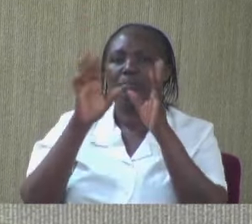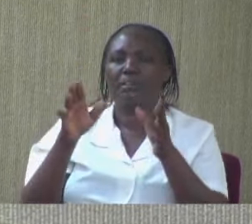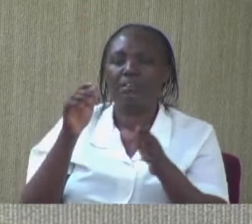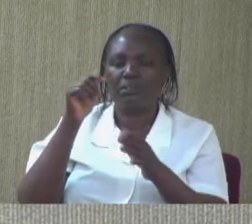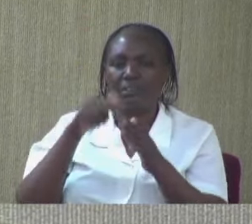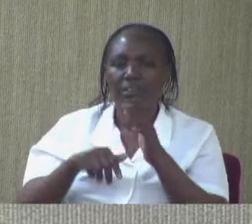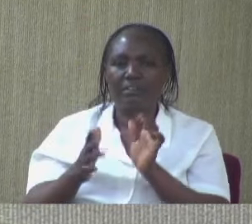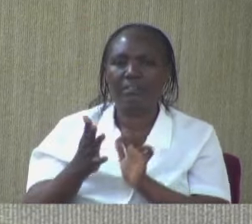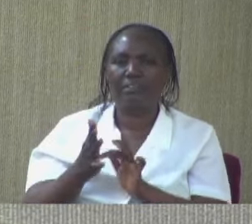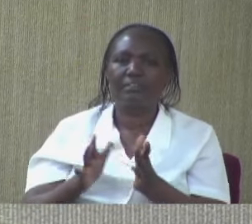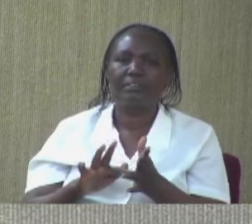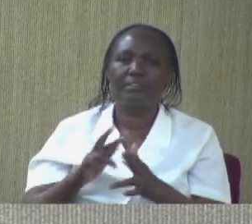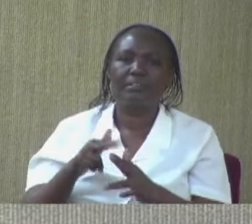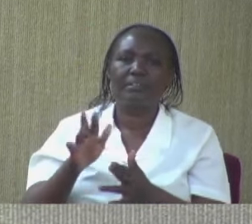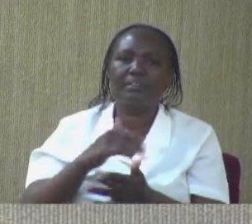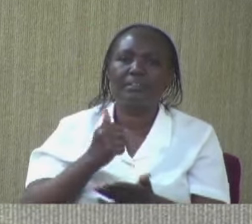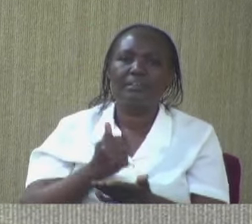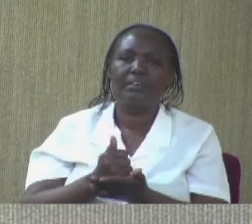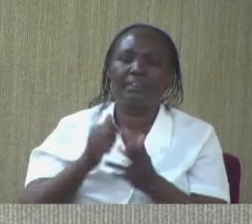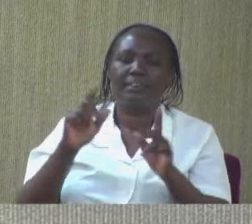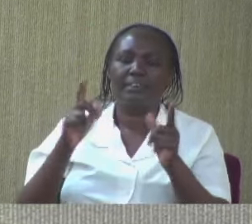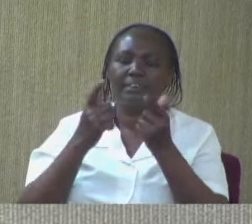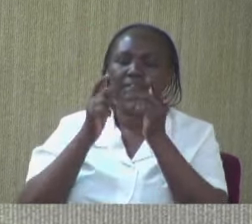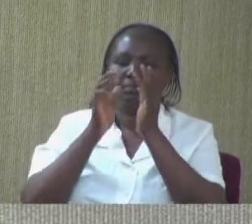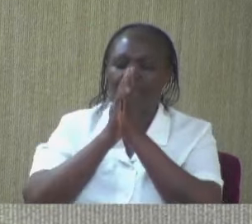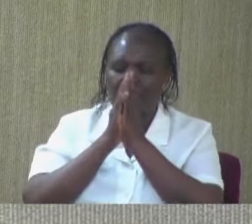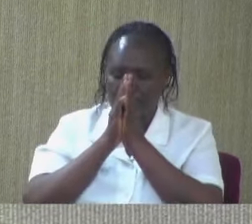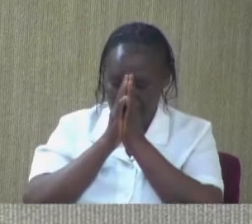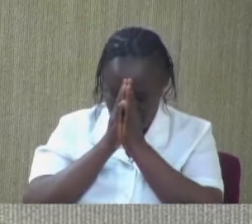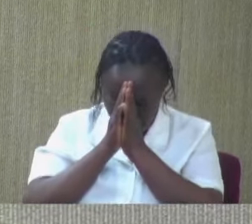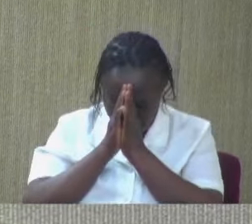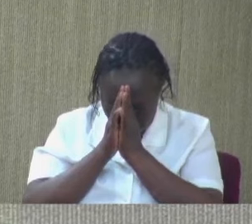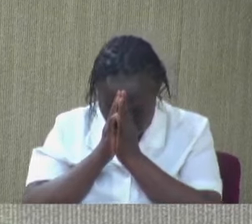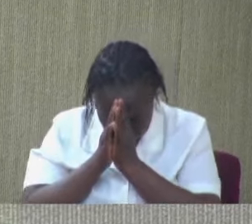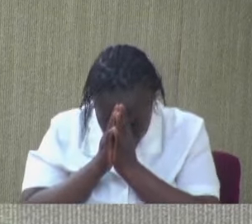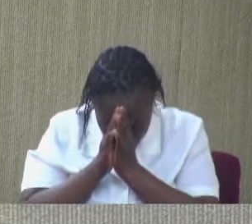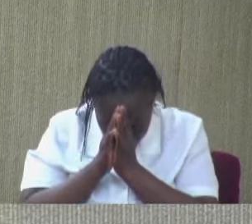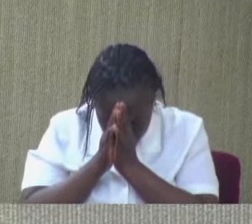name. Shall we end with a word of prayer?